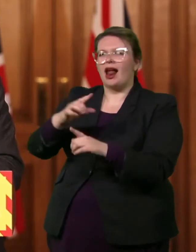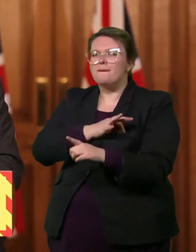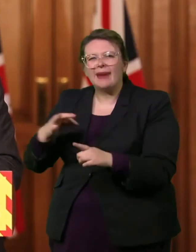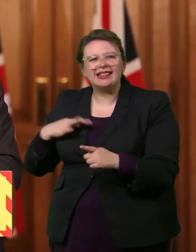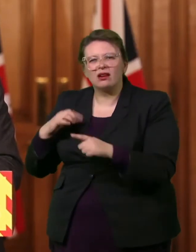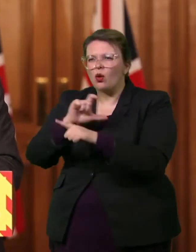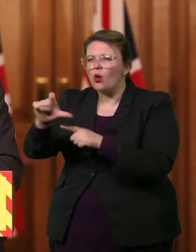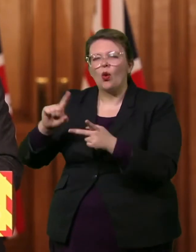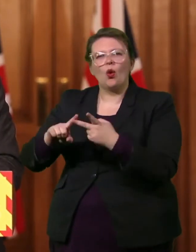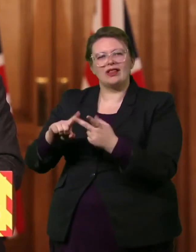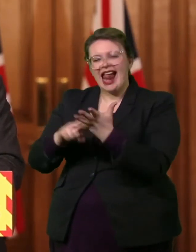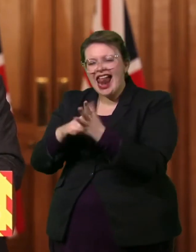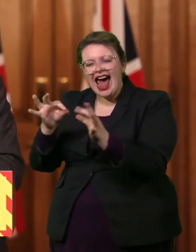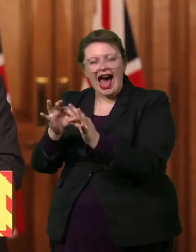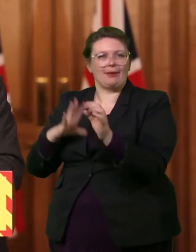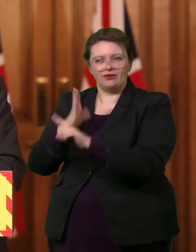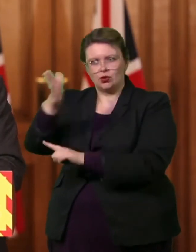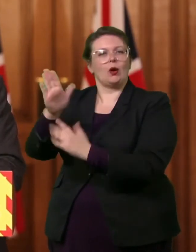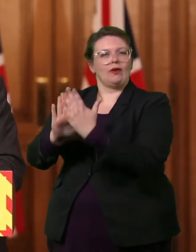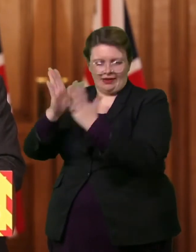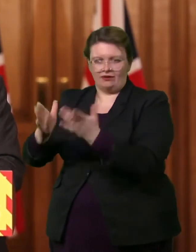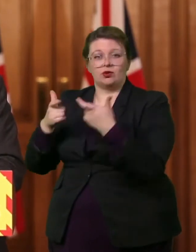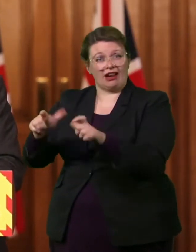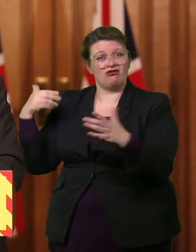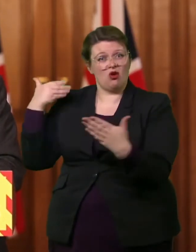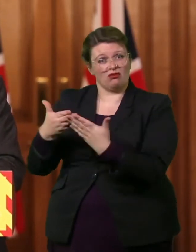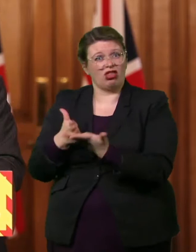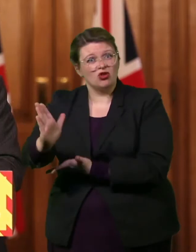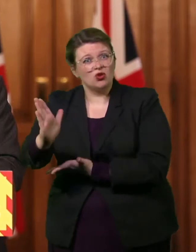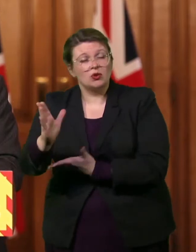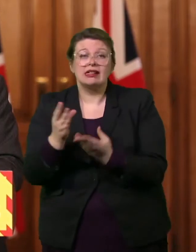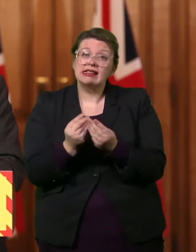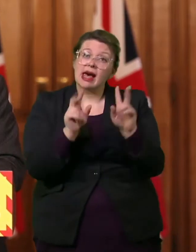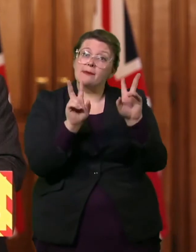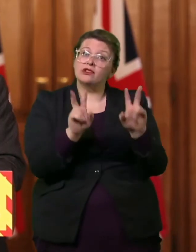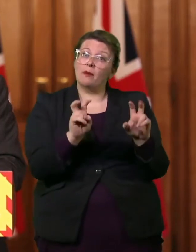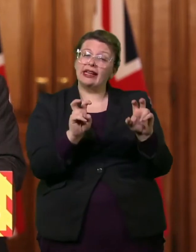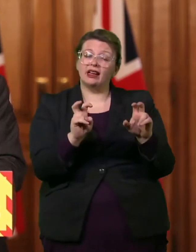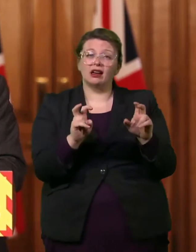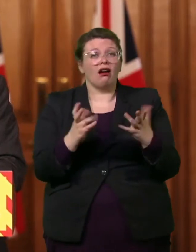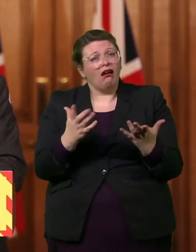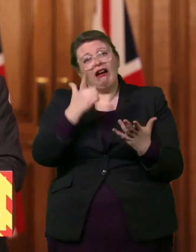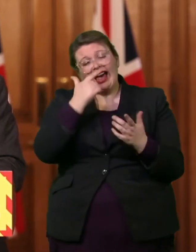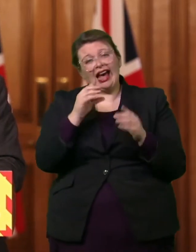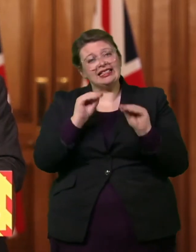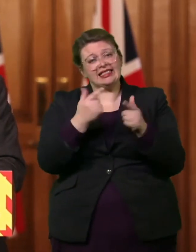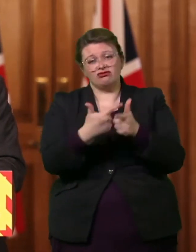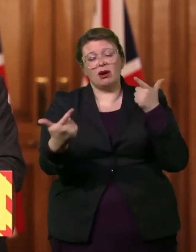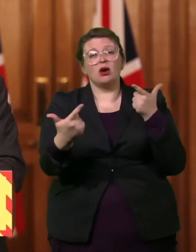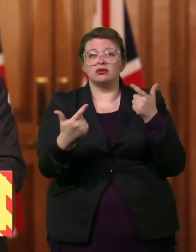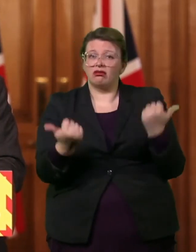there's others, and especially art subjects, where it is easier to learn and to have that